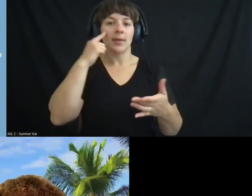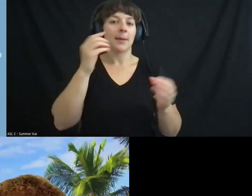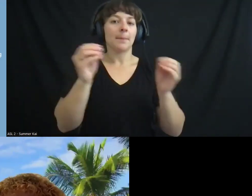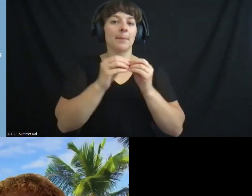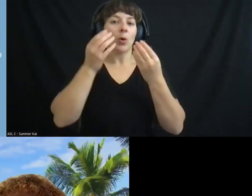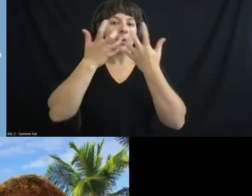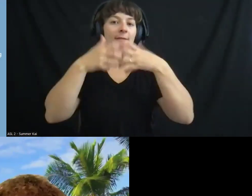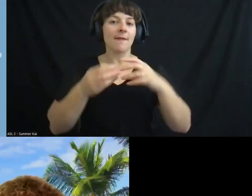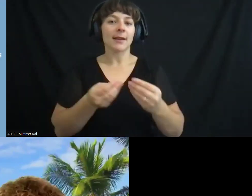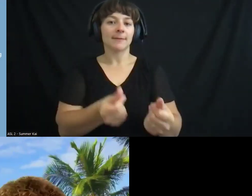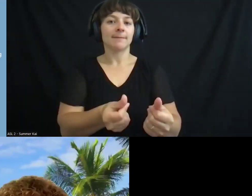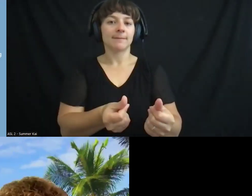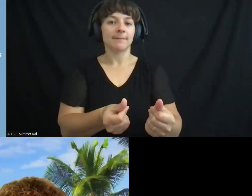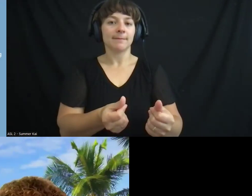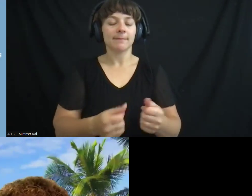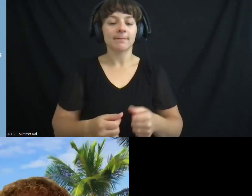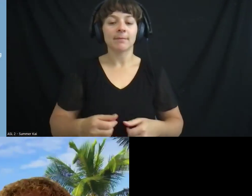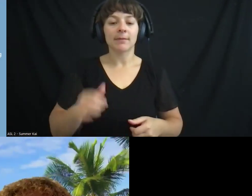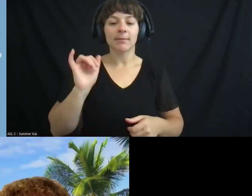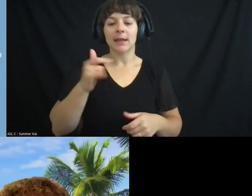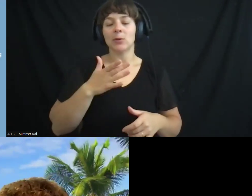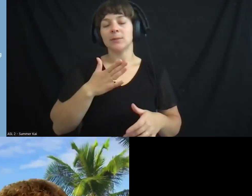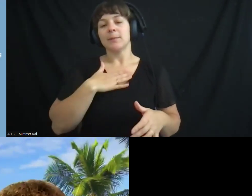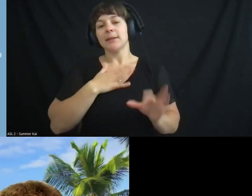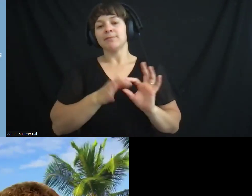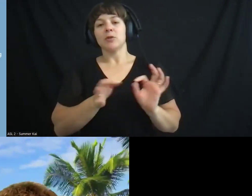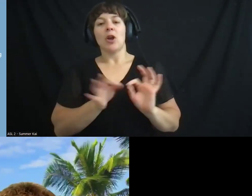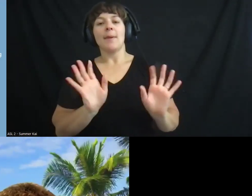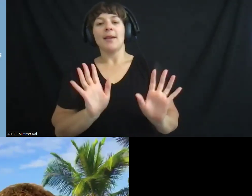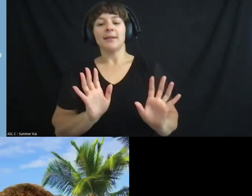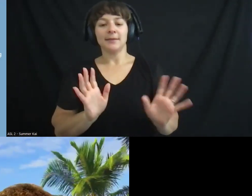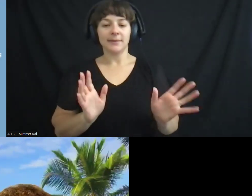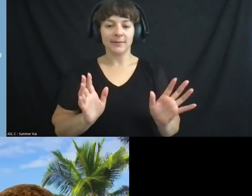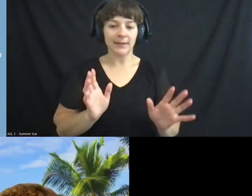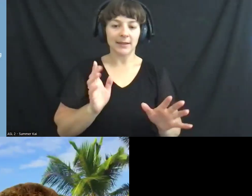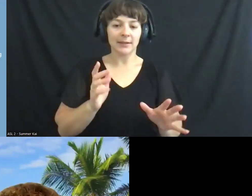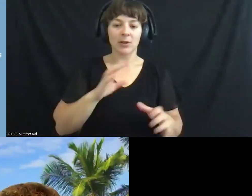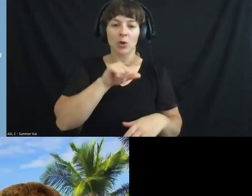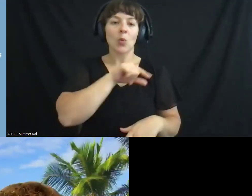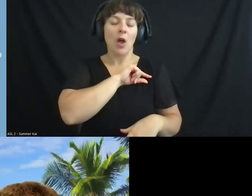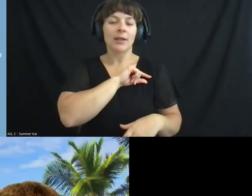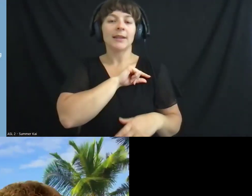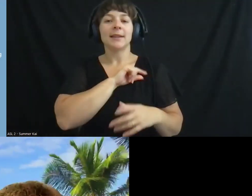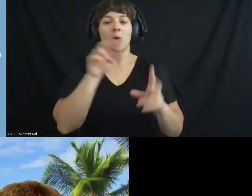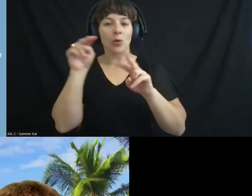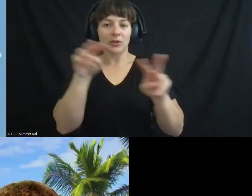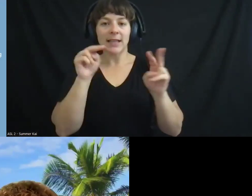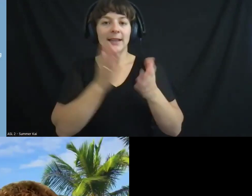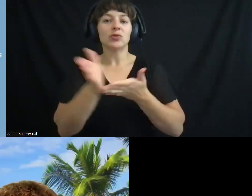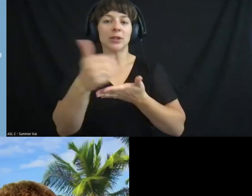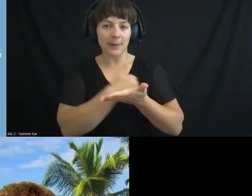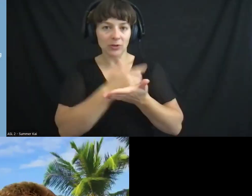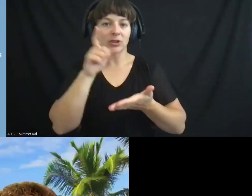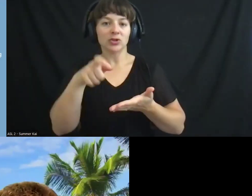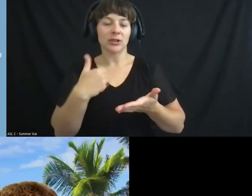effective. So that was just the other little comment that I wanted to make as far as quality and oversight transparency, that there be a